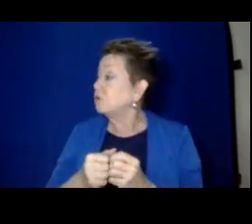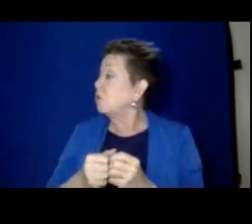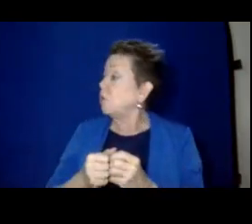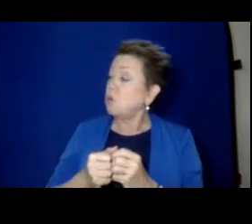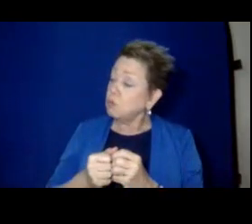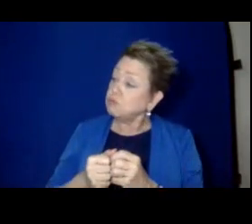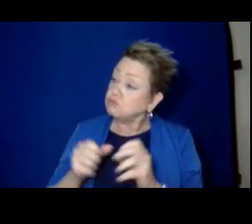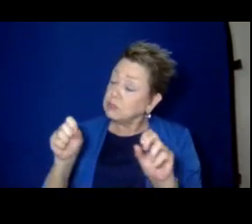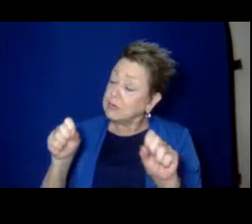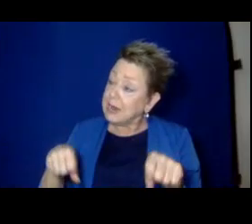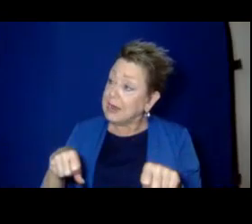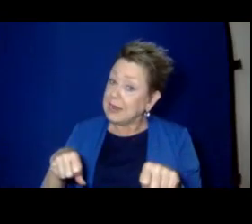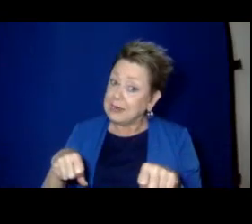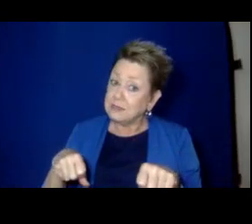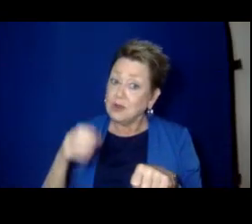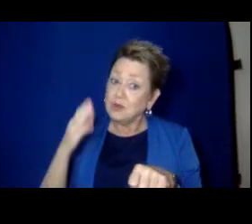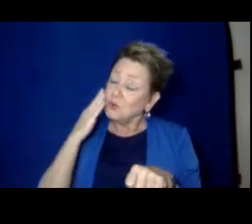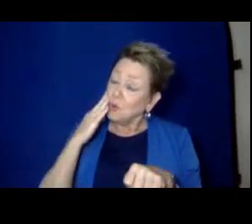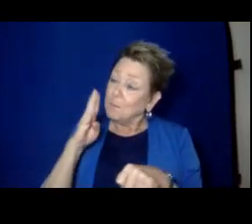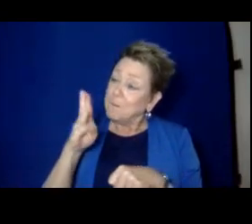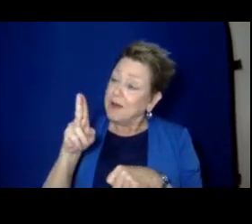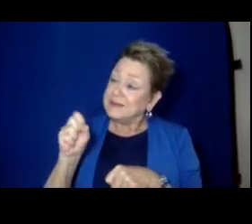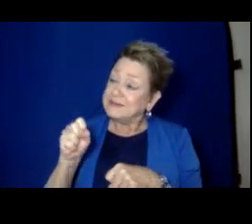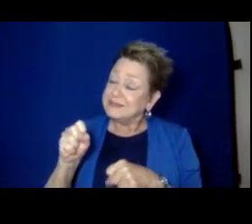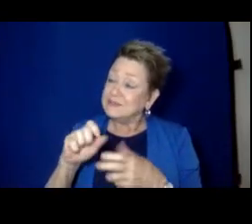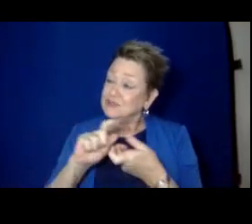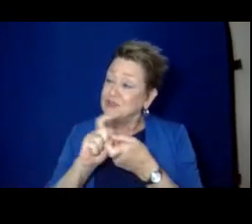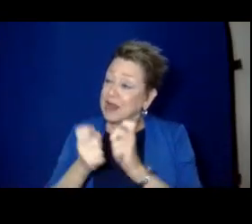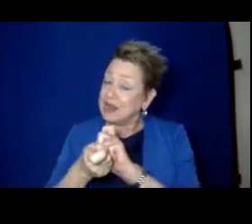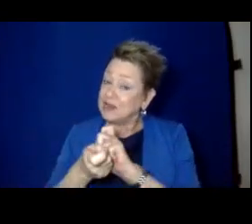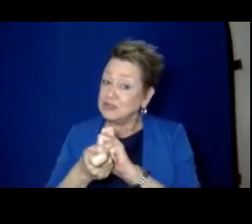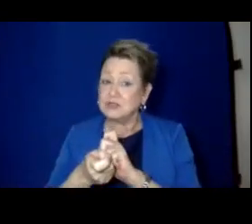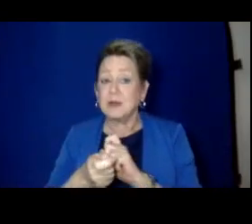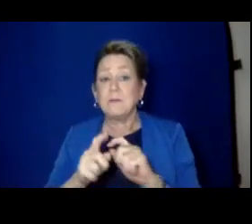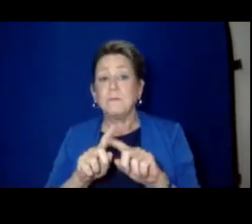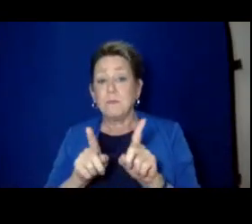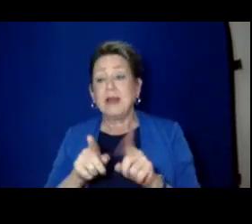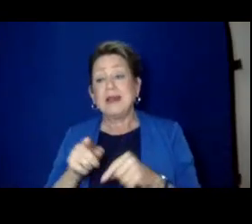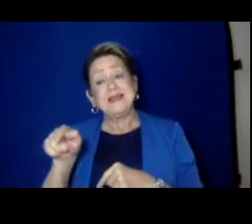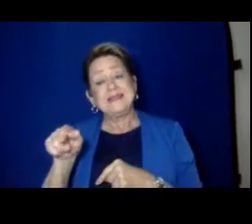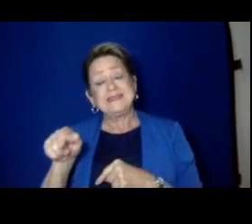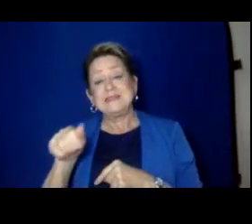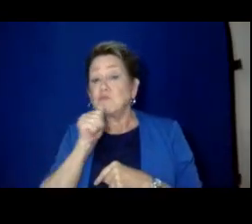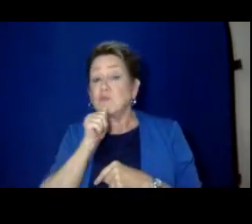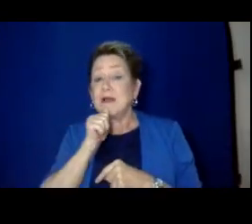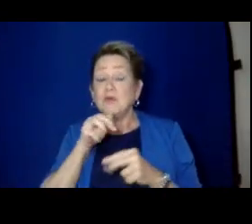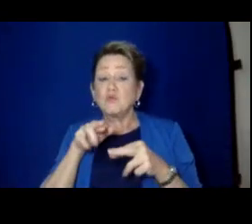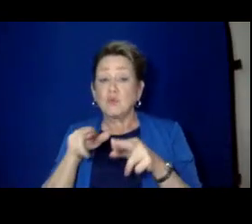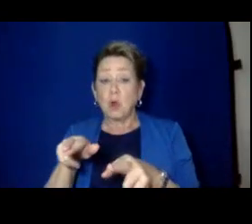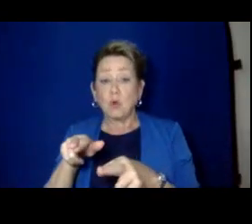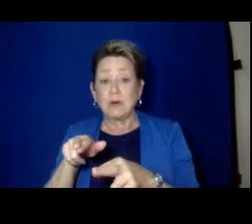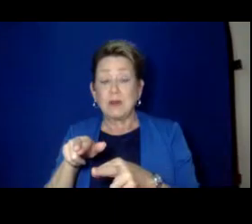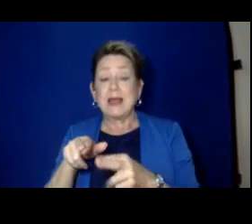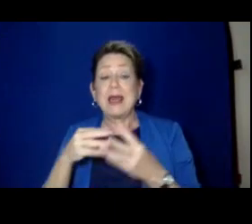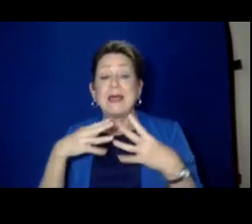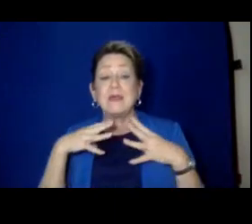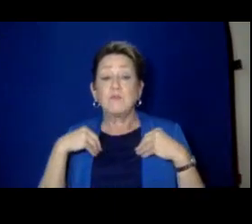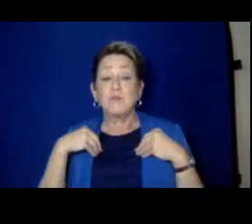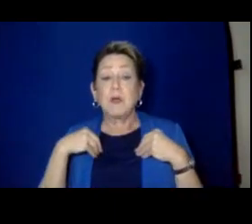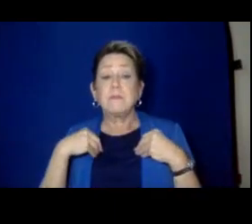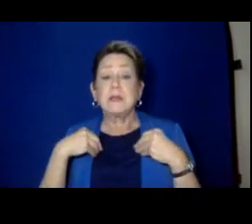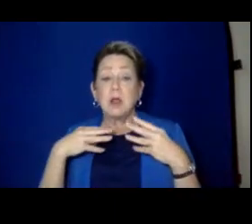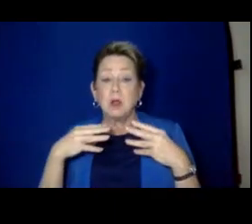Nothing is I'm curious about the irreversible, conversation. especially in the world Mhm. of buses. But it is a private road, and the property owner has asked